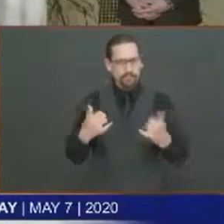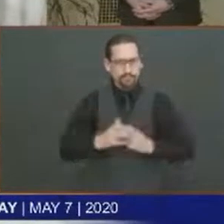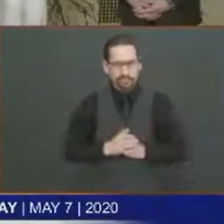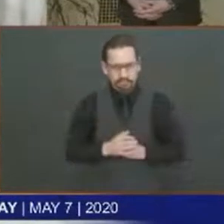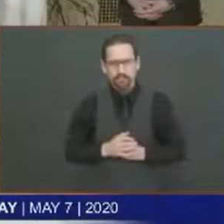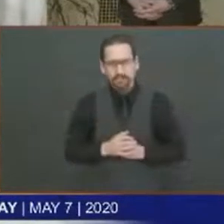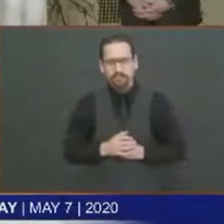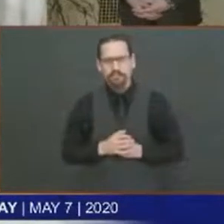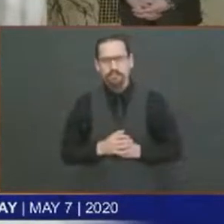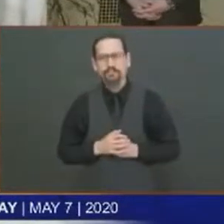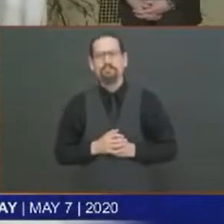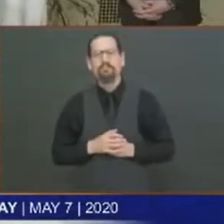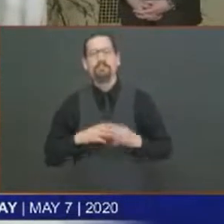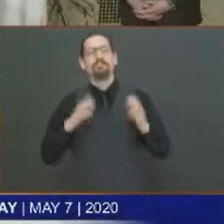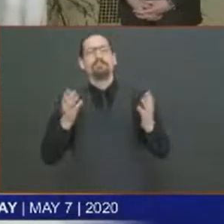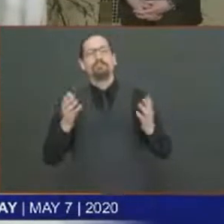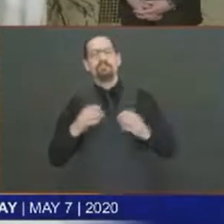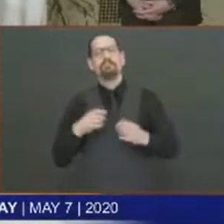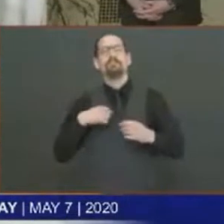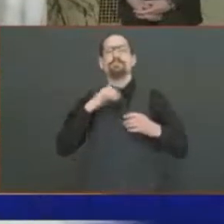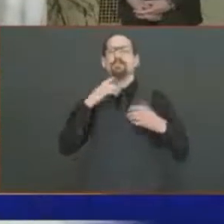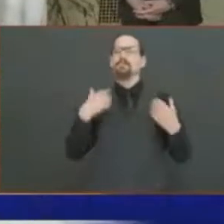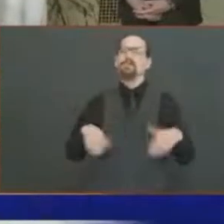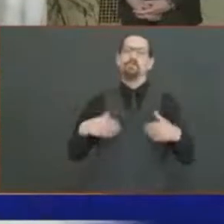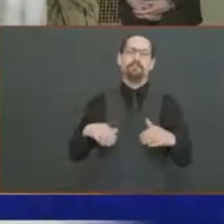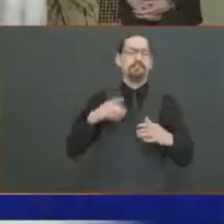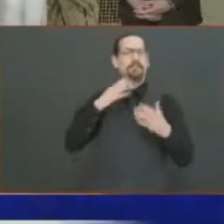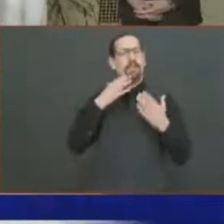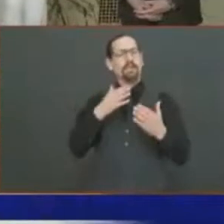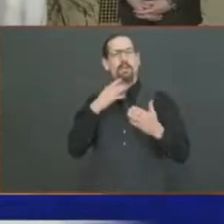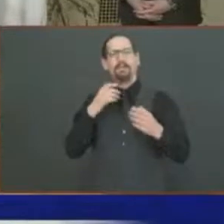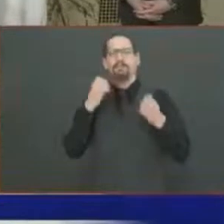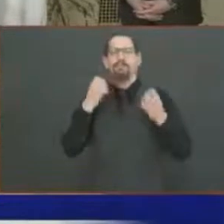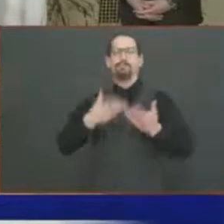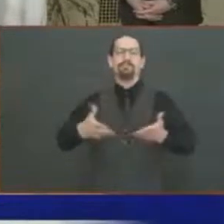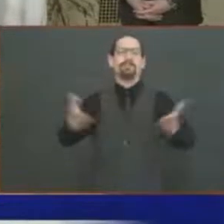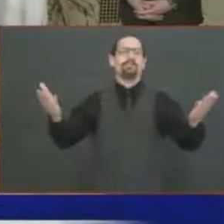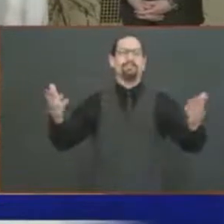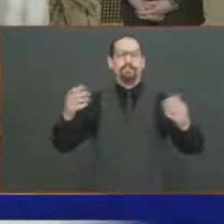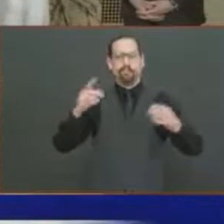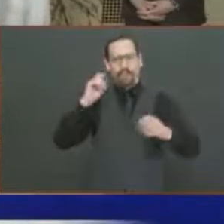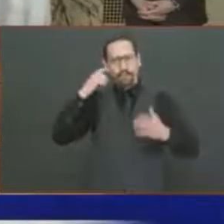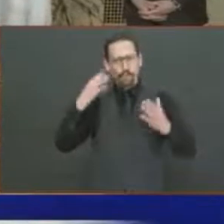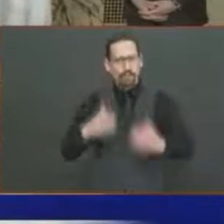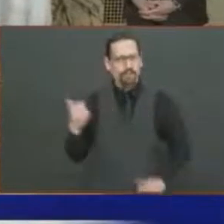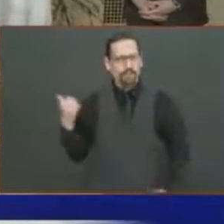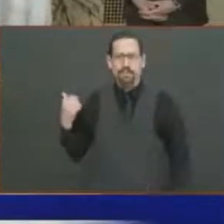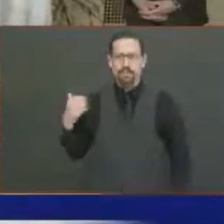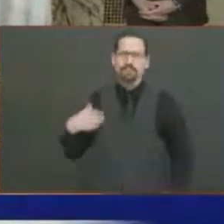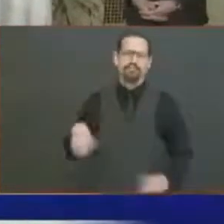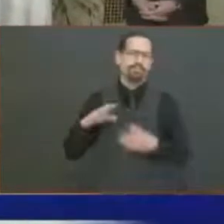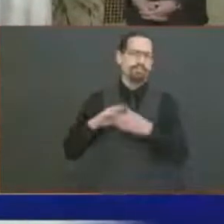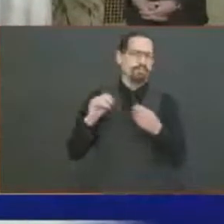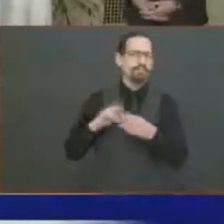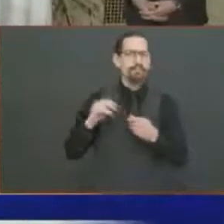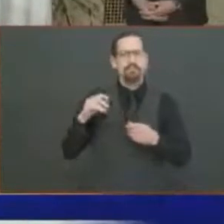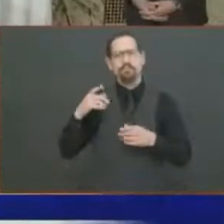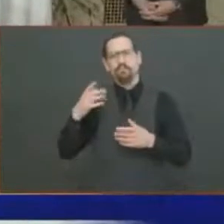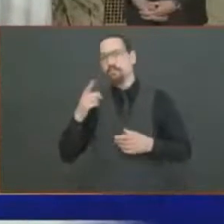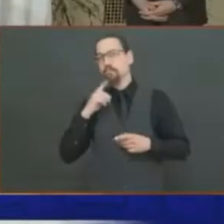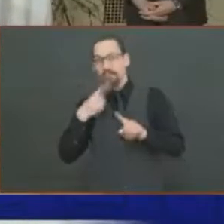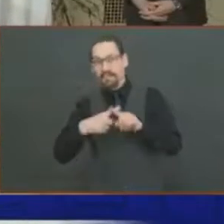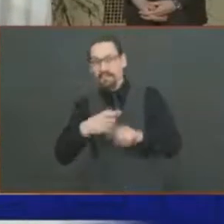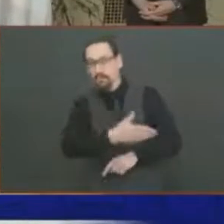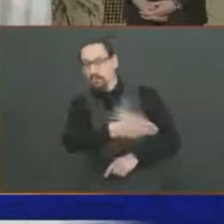in expressing our appreciation and trust of you as Rhode Islanders